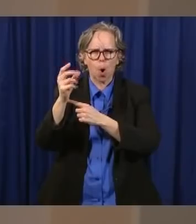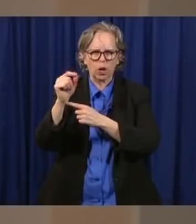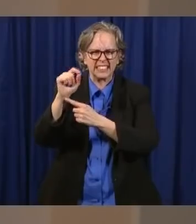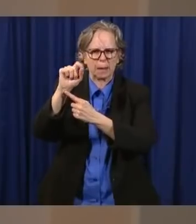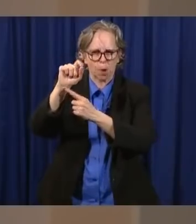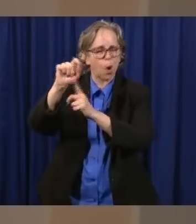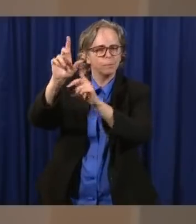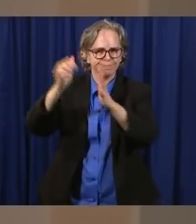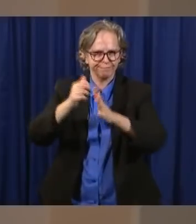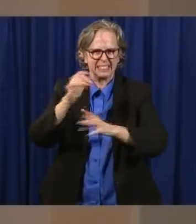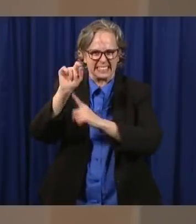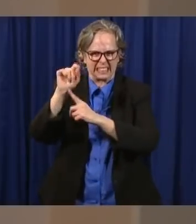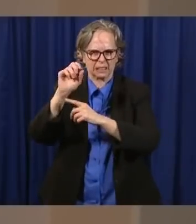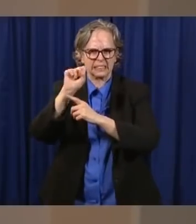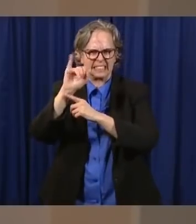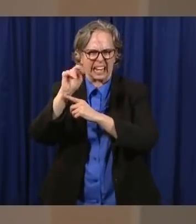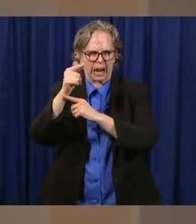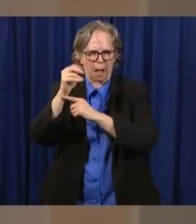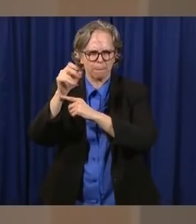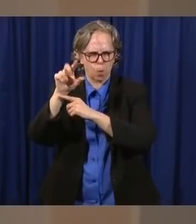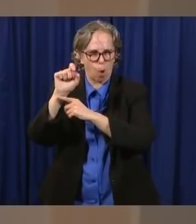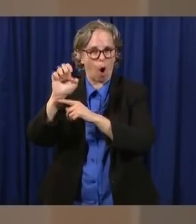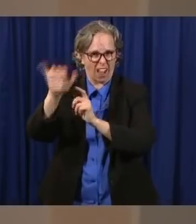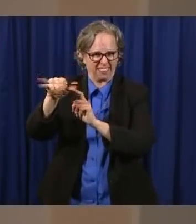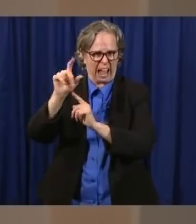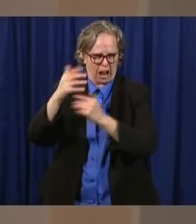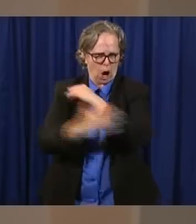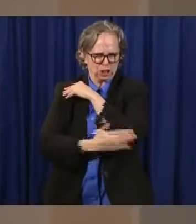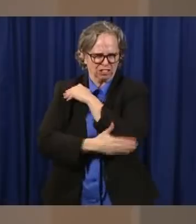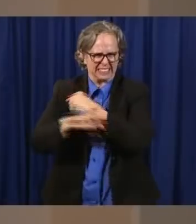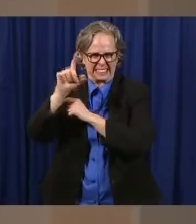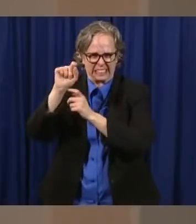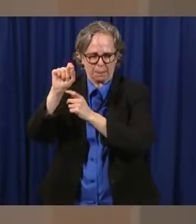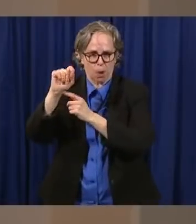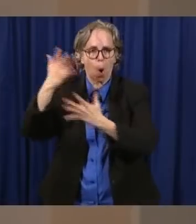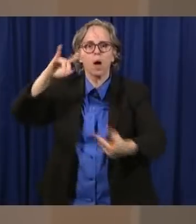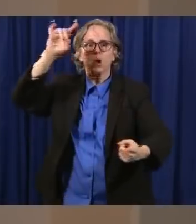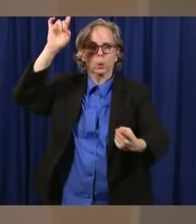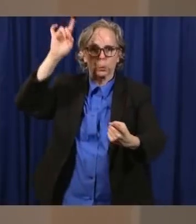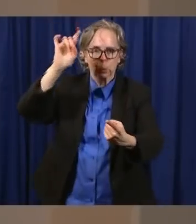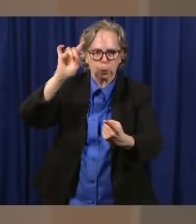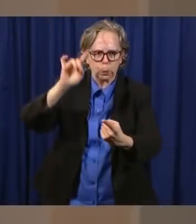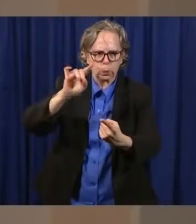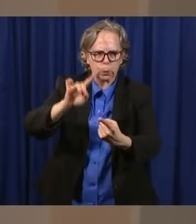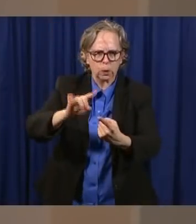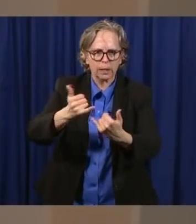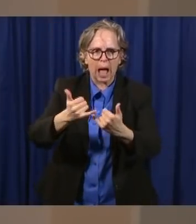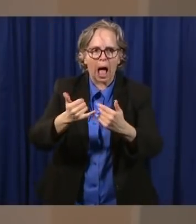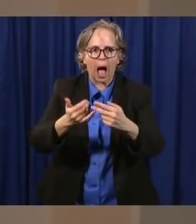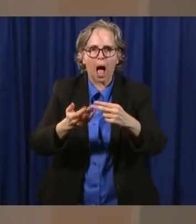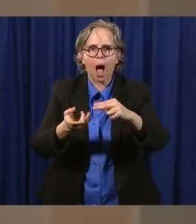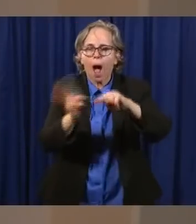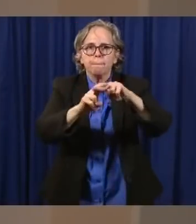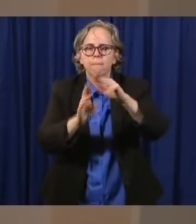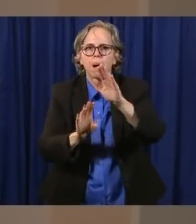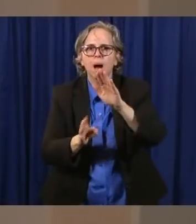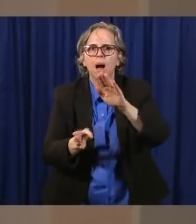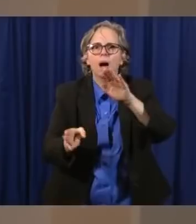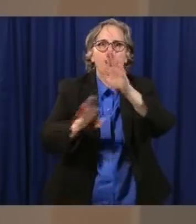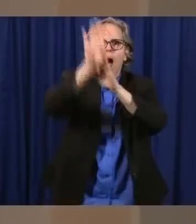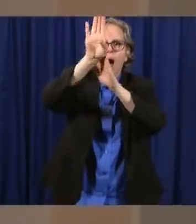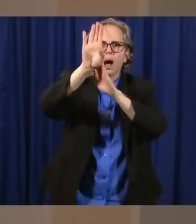but then they started to come back out of it, and now you're seeing that spike back up. They're having a second round of this happen, which makes me,